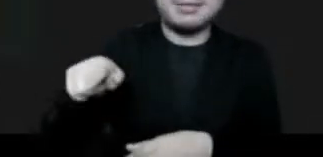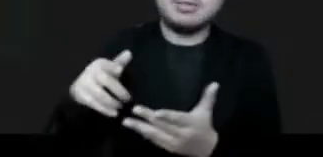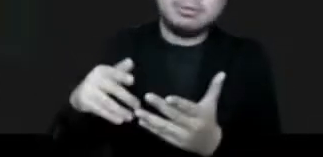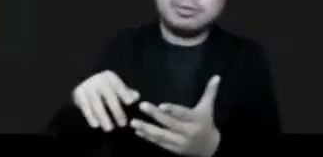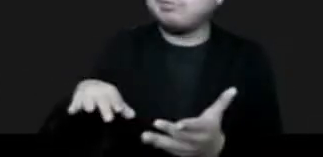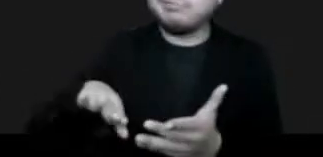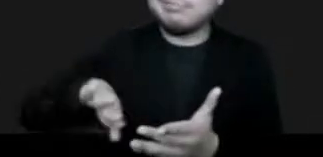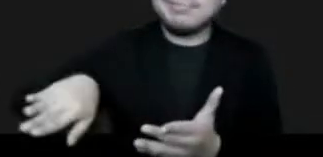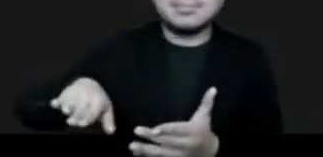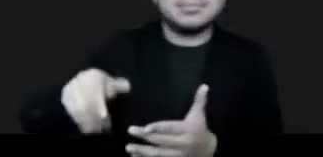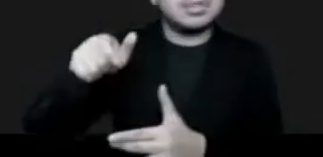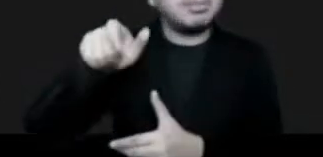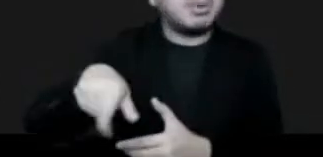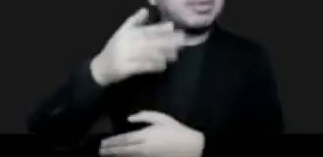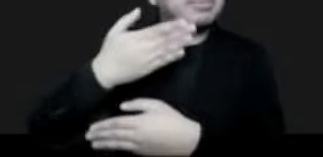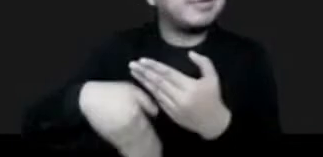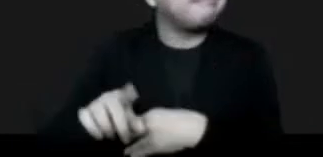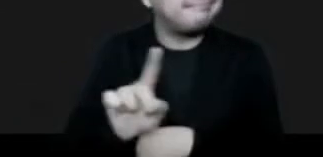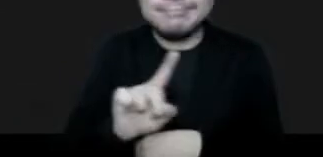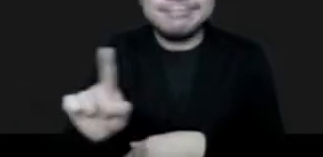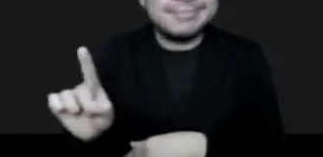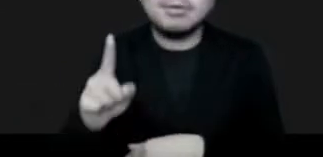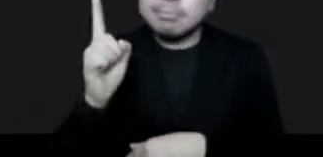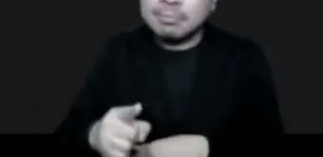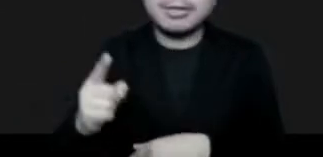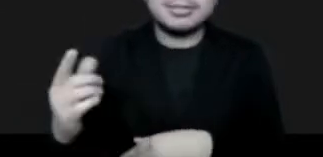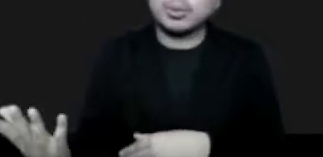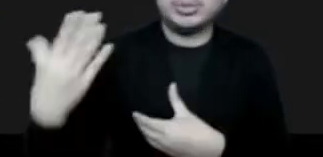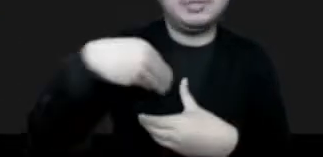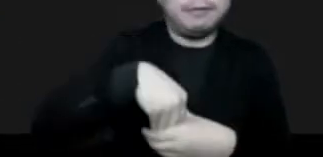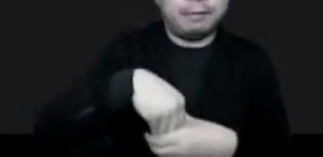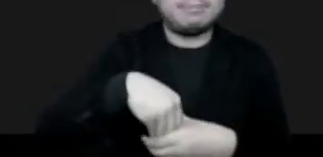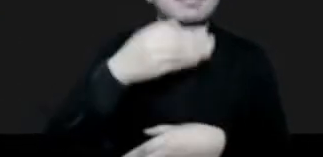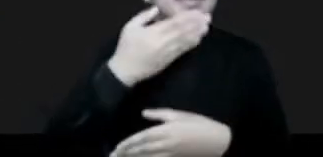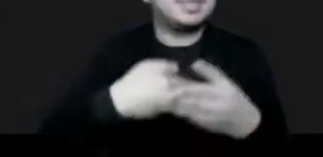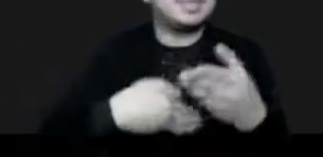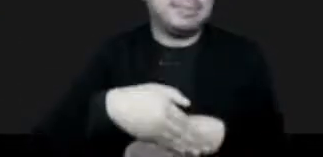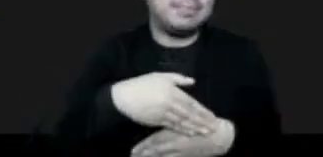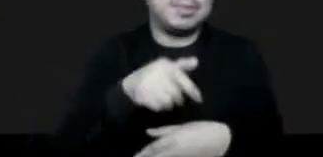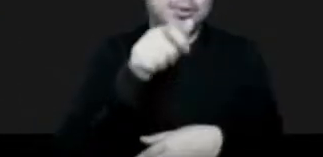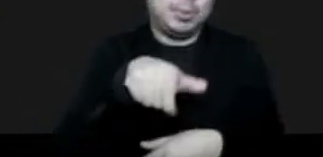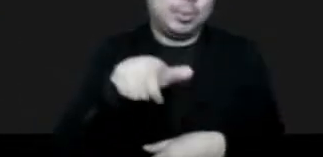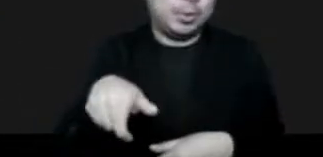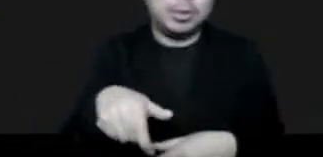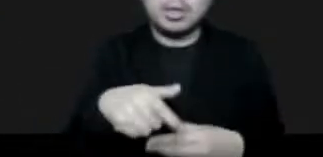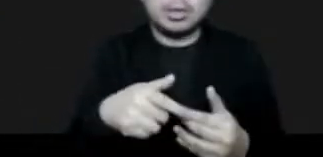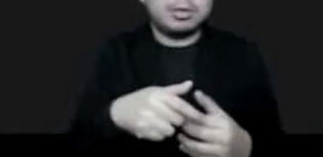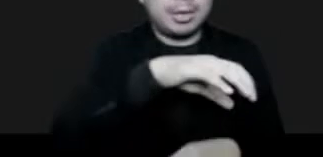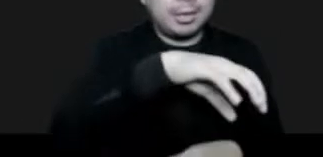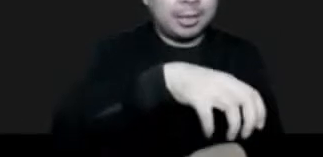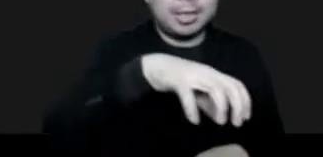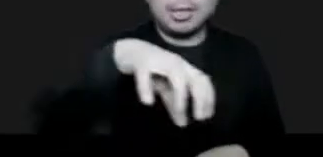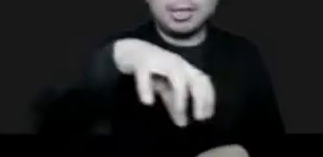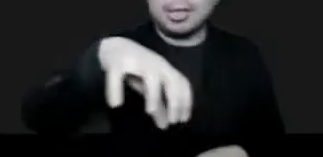in all other countries in the future. No, this is not going to work like that. Each country, each disaster,